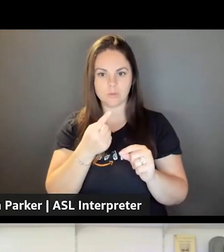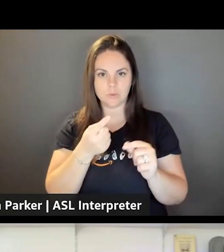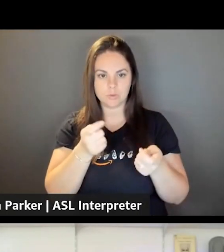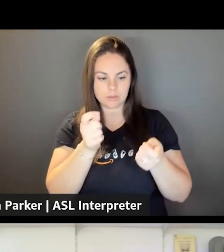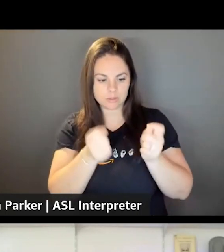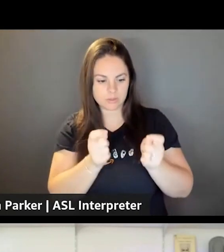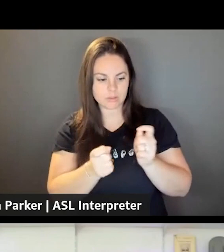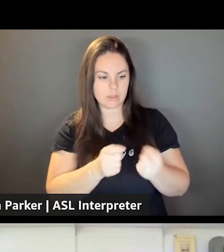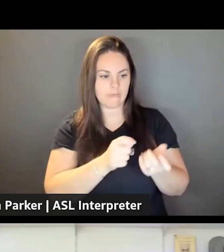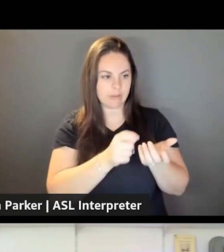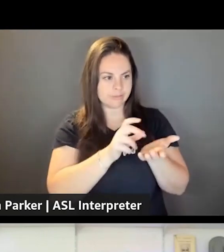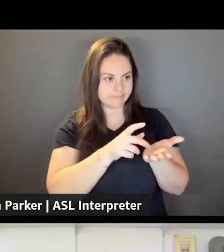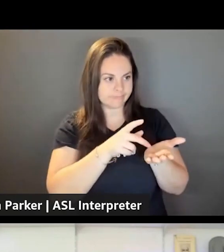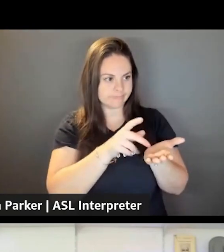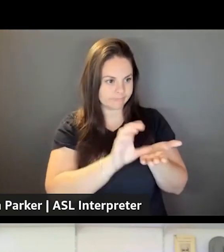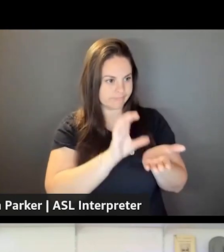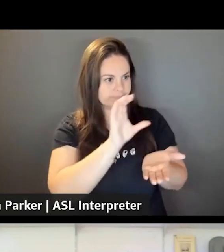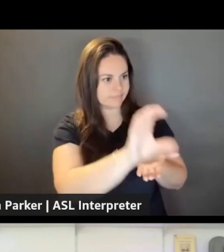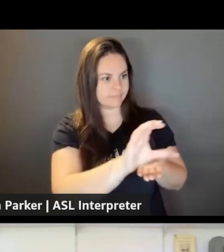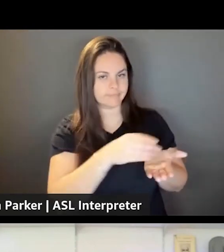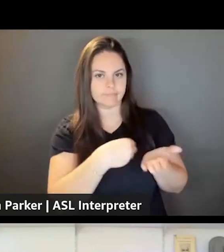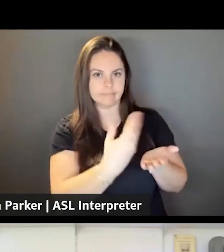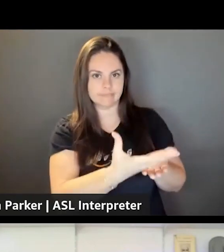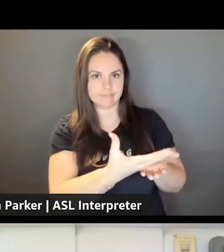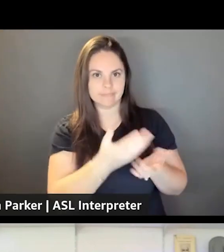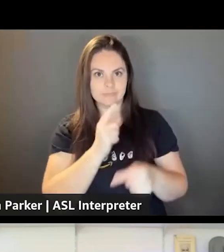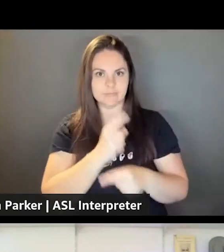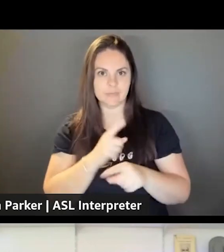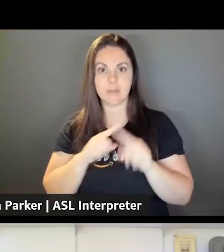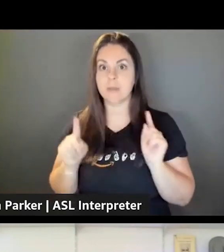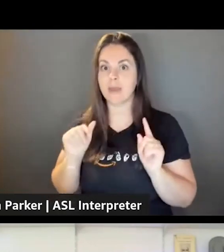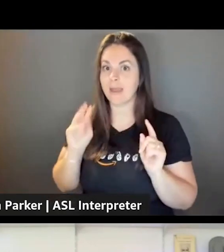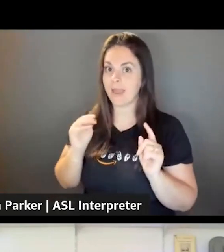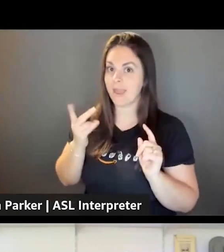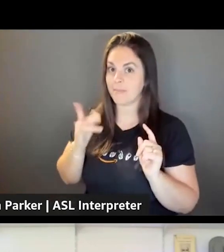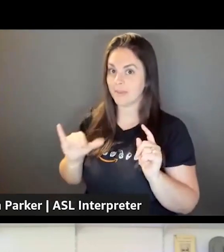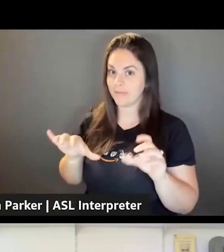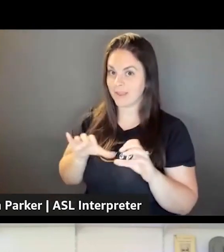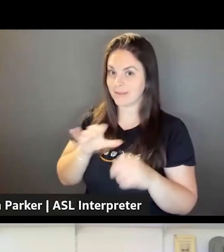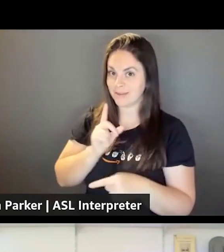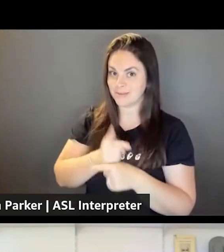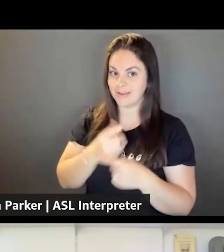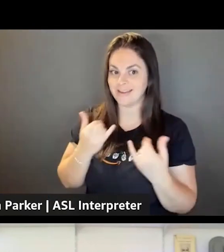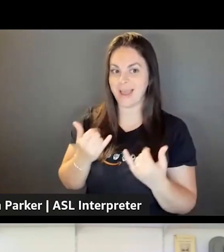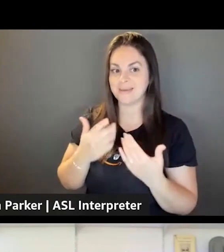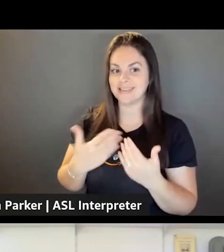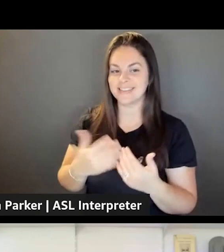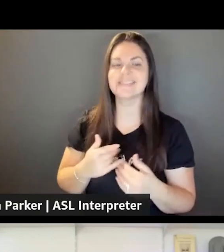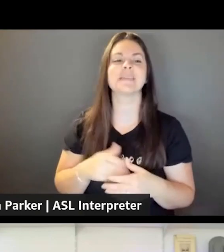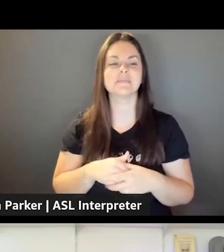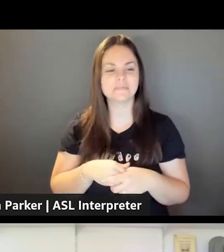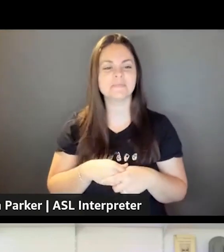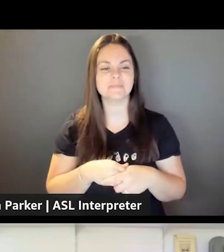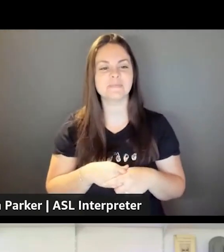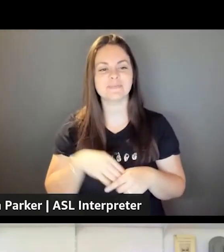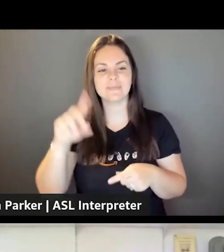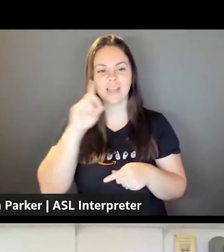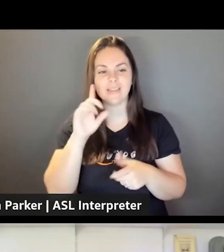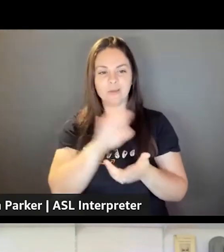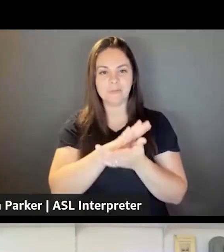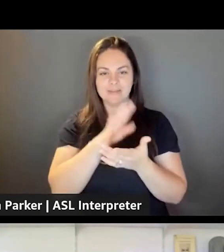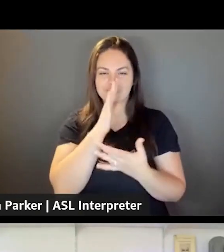necessarily. But it's easy. That's what Amplify does, right? Well, I think this is going to be interesting because we all know AM